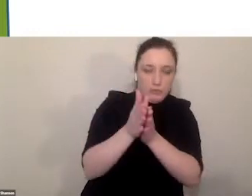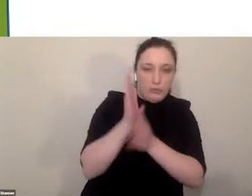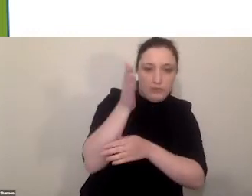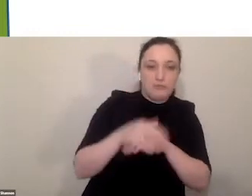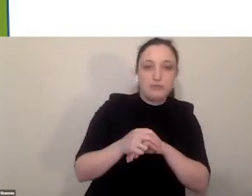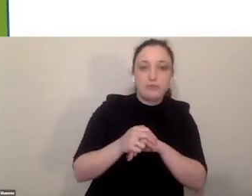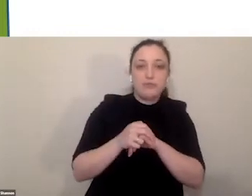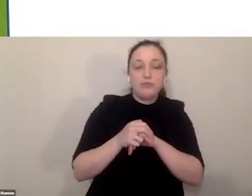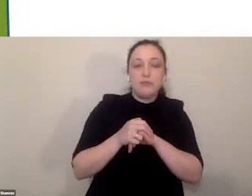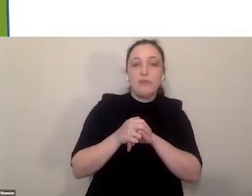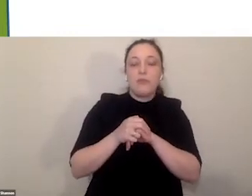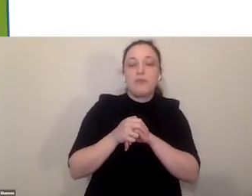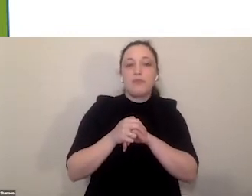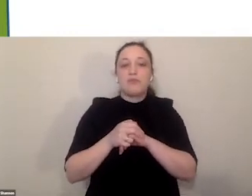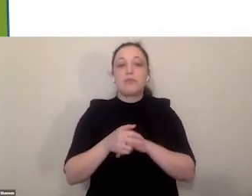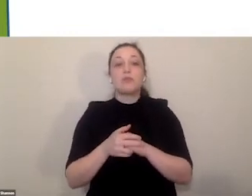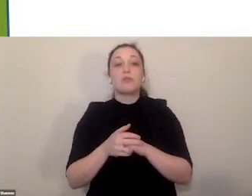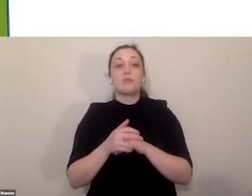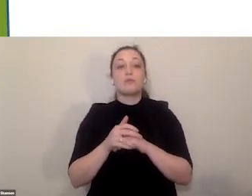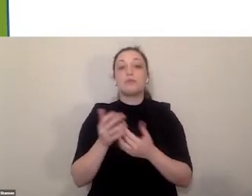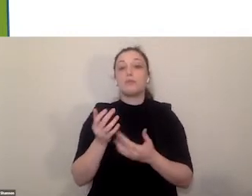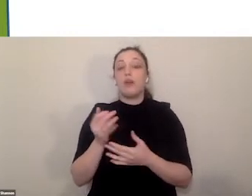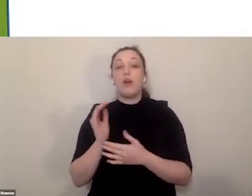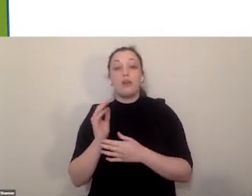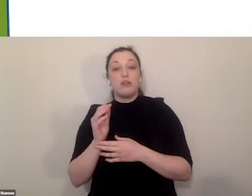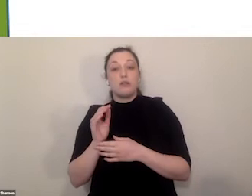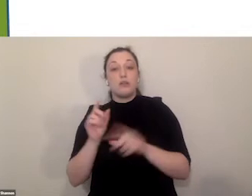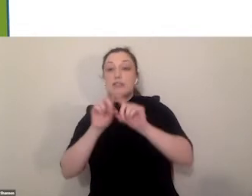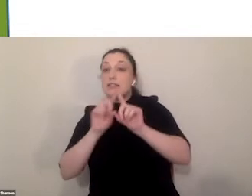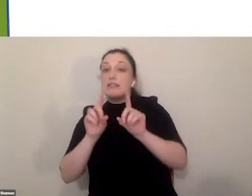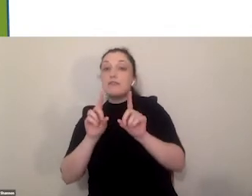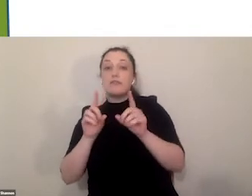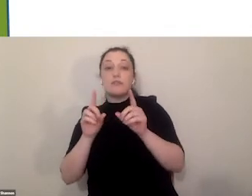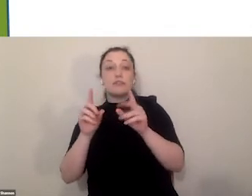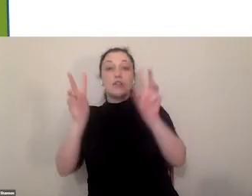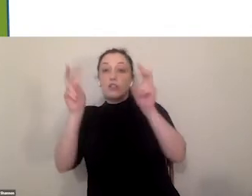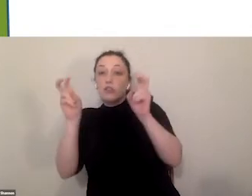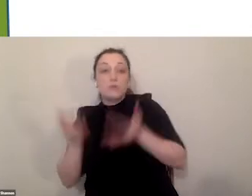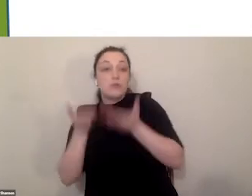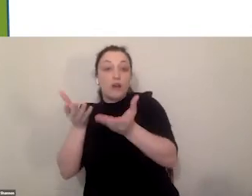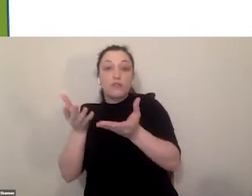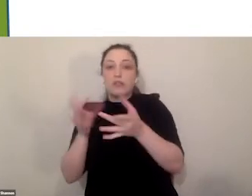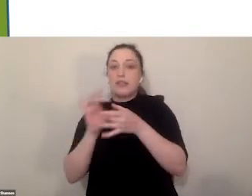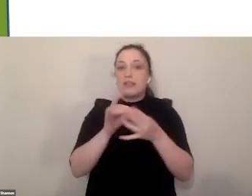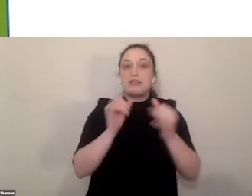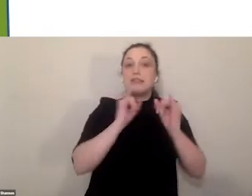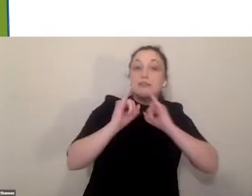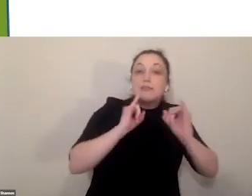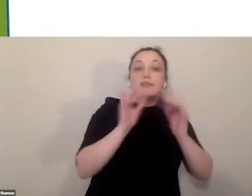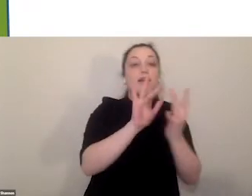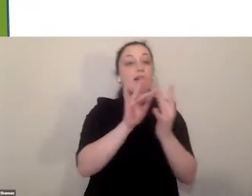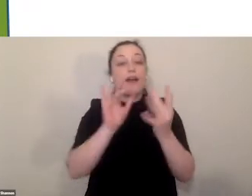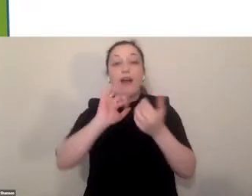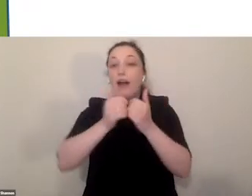for an interview, for networking. We also offer some career coaching, so many different